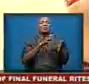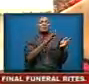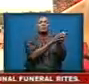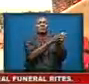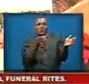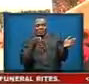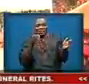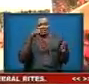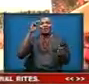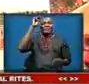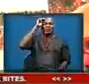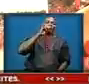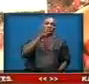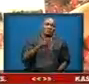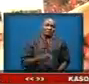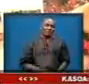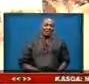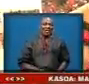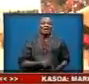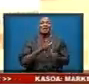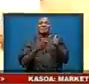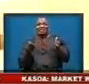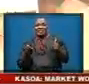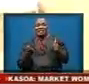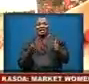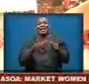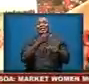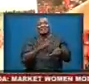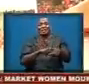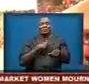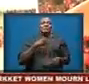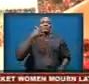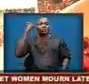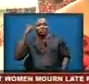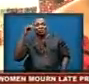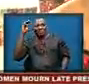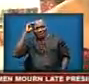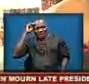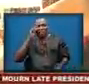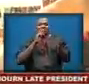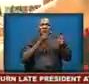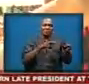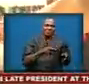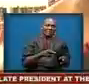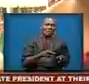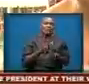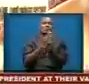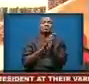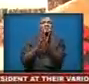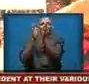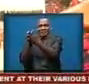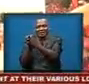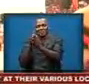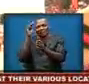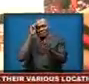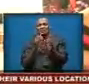am a godfather. Bibia, better is a friend who phone so or Jemmy so. But maybe Sabia or hear the